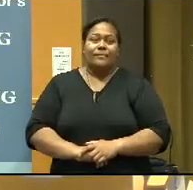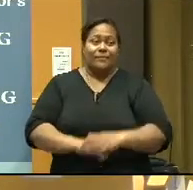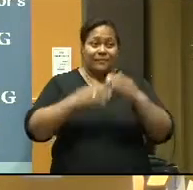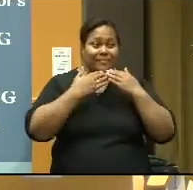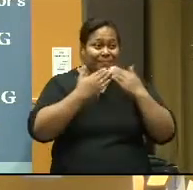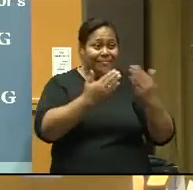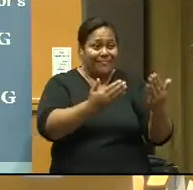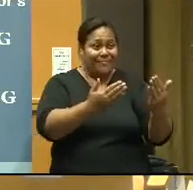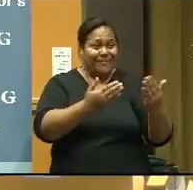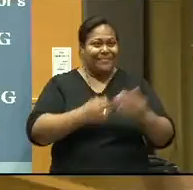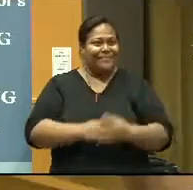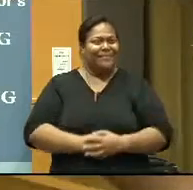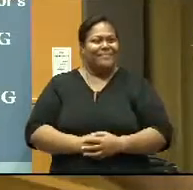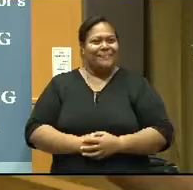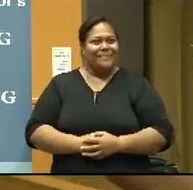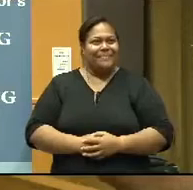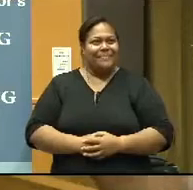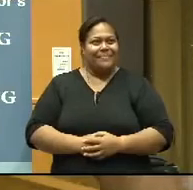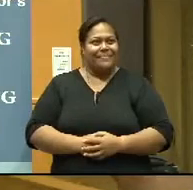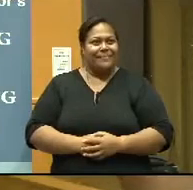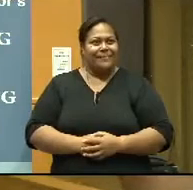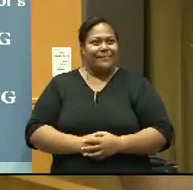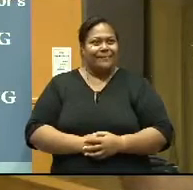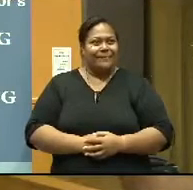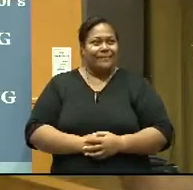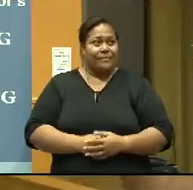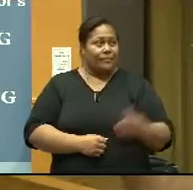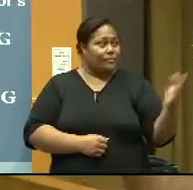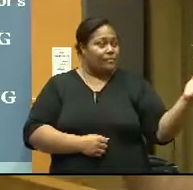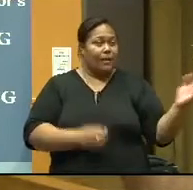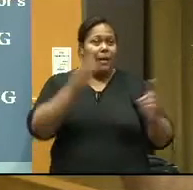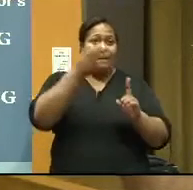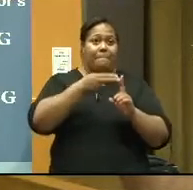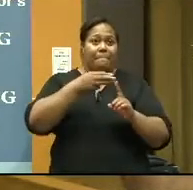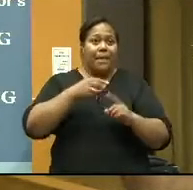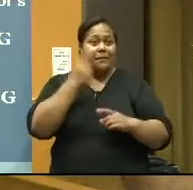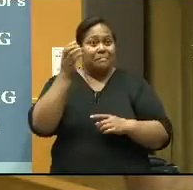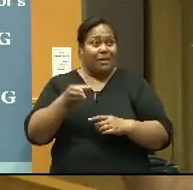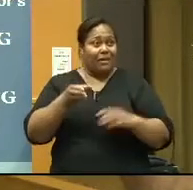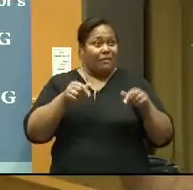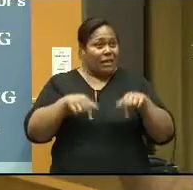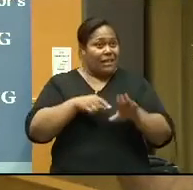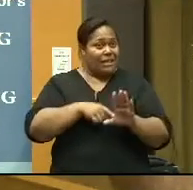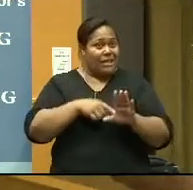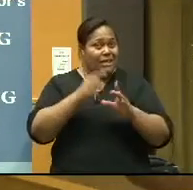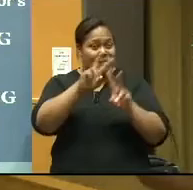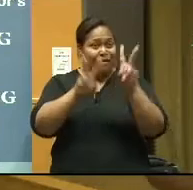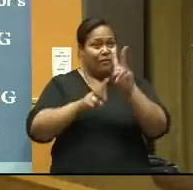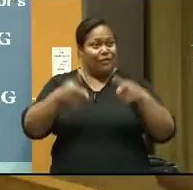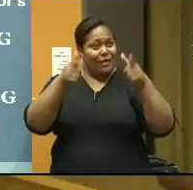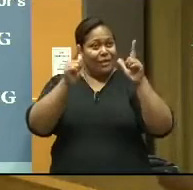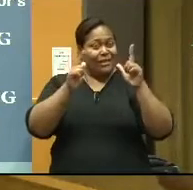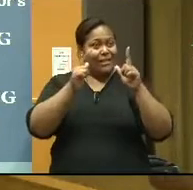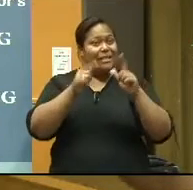Thank you, Richard. The keynote speaker for this year's Vice-Chancellor's Forum on Learning